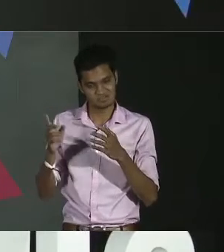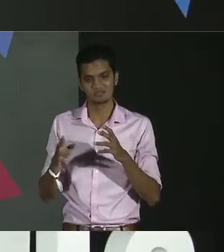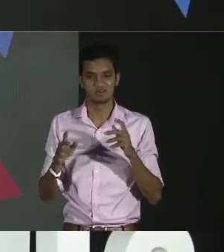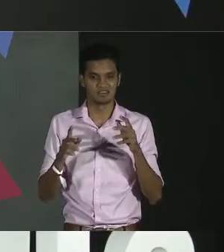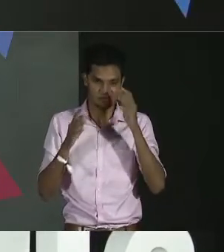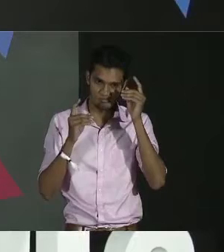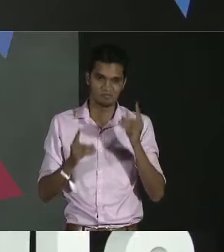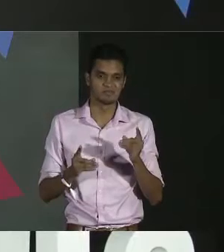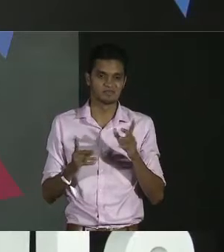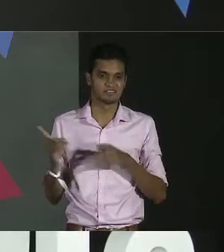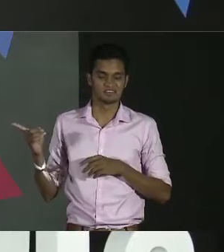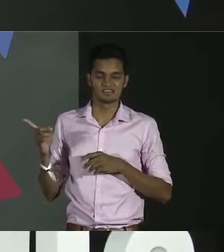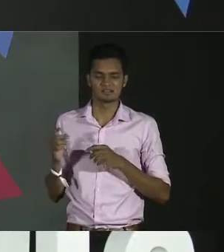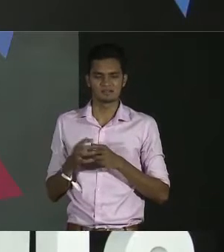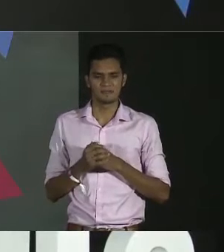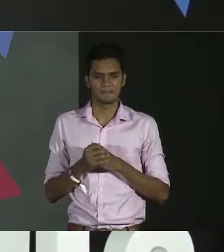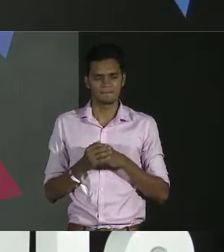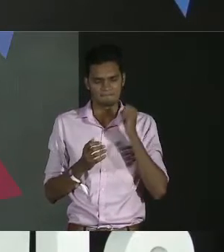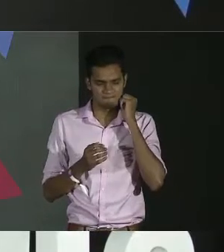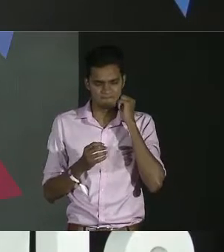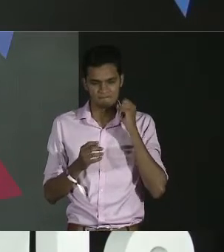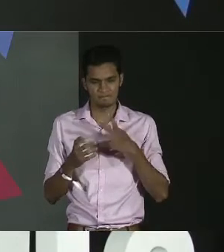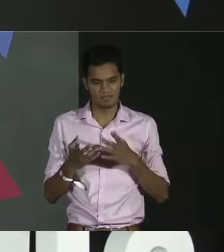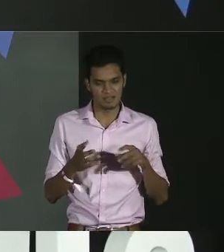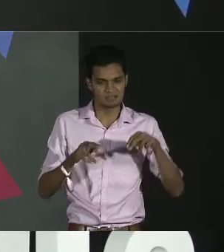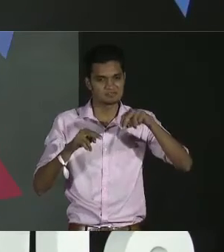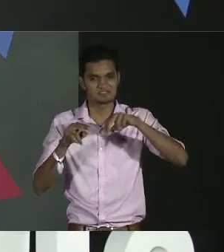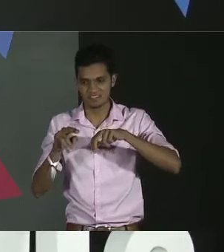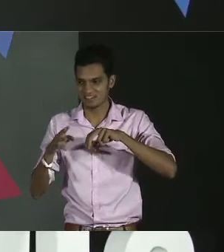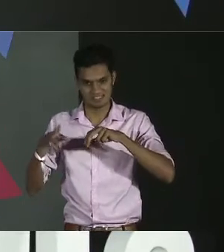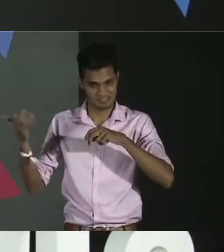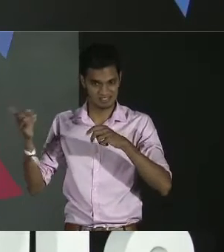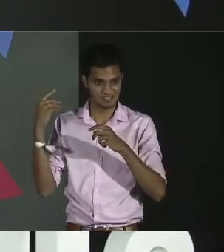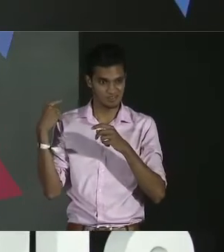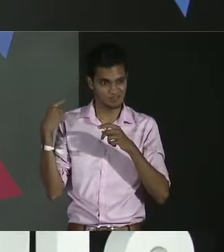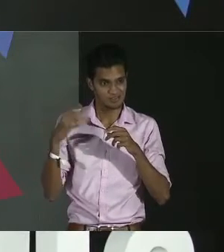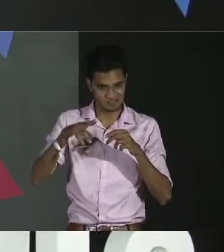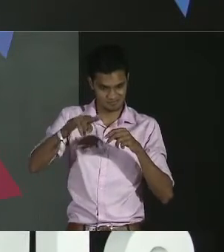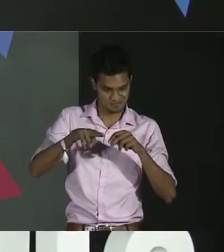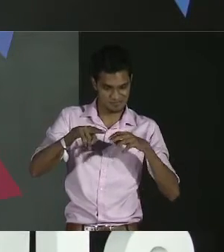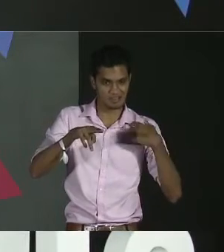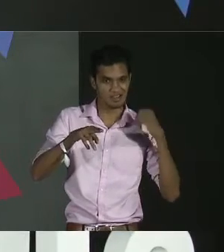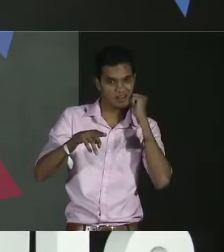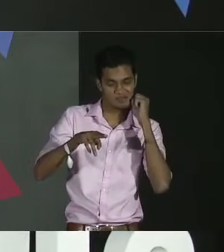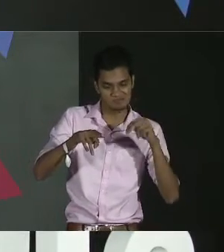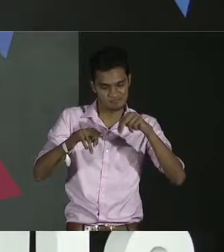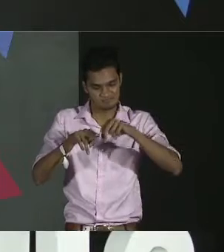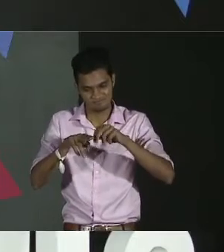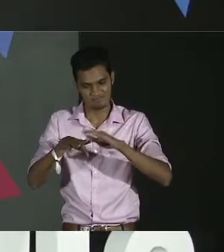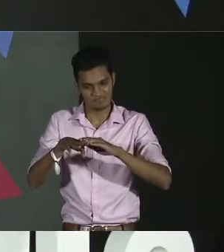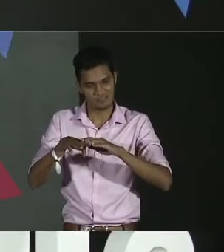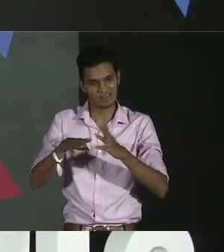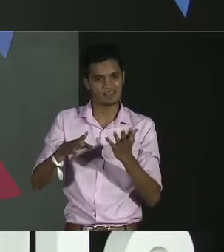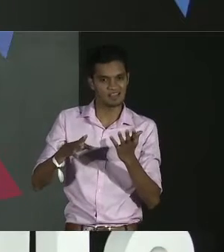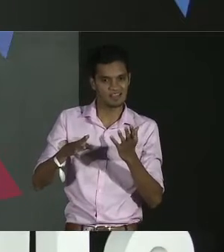had and came to sit by my bedside to talk to me, potentially for one last time. And she said, she told